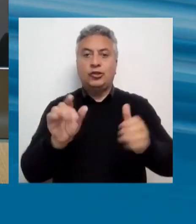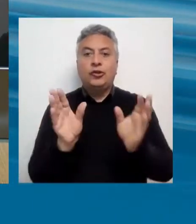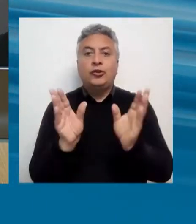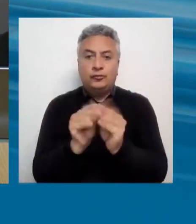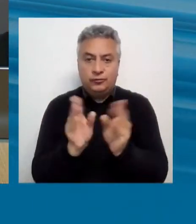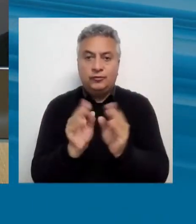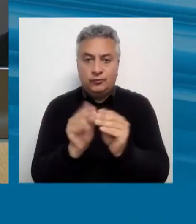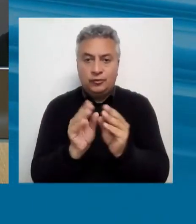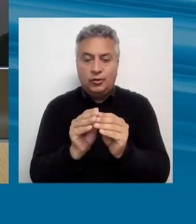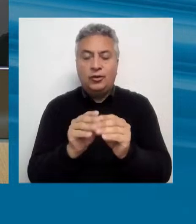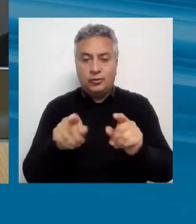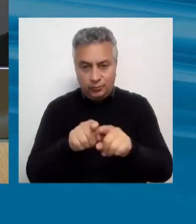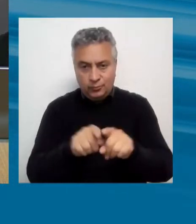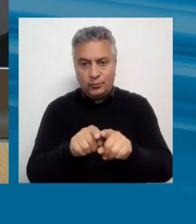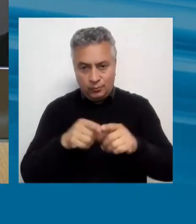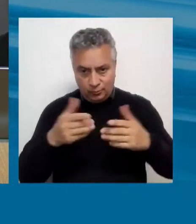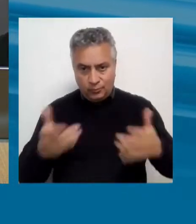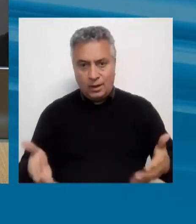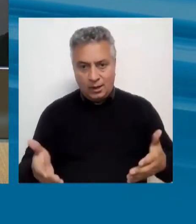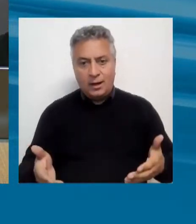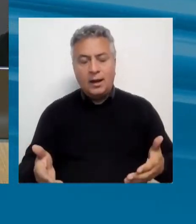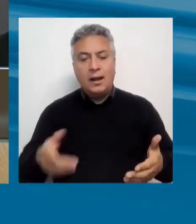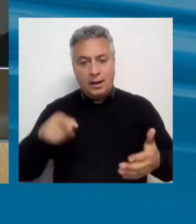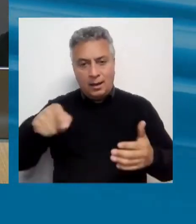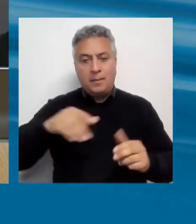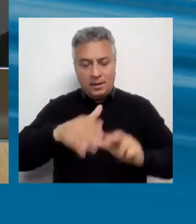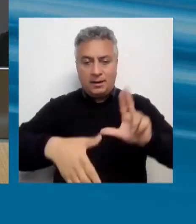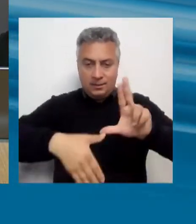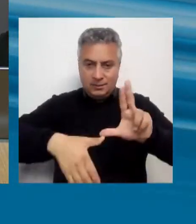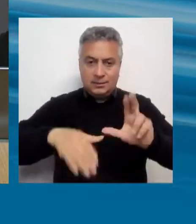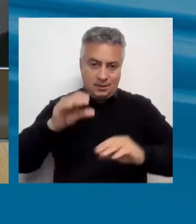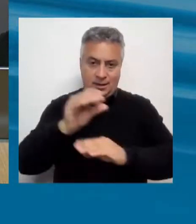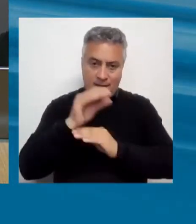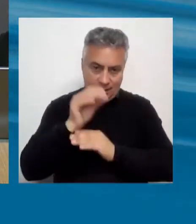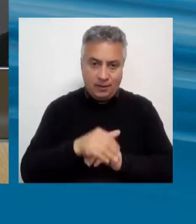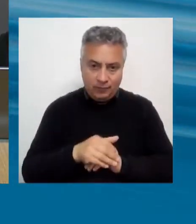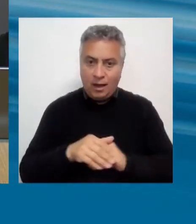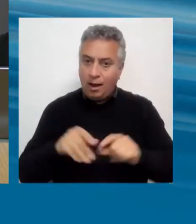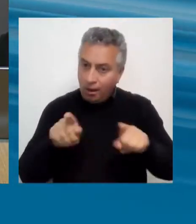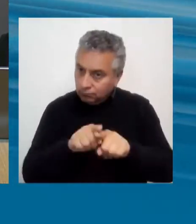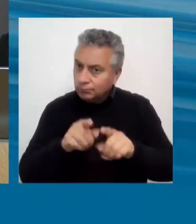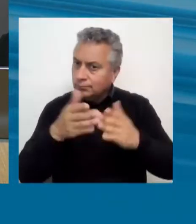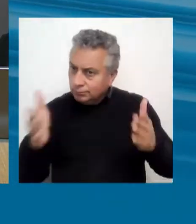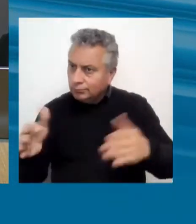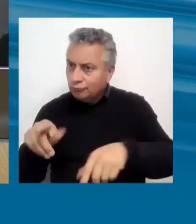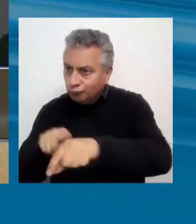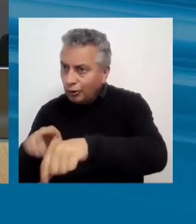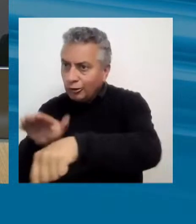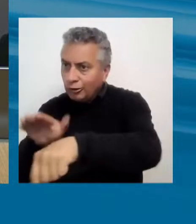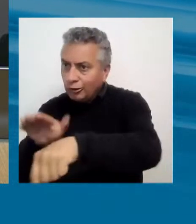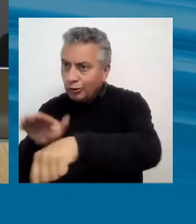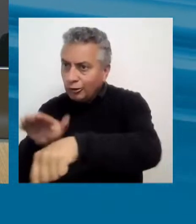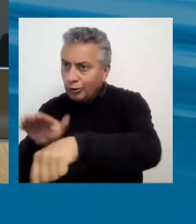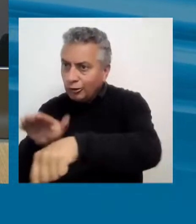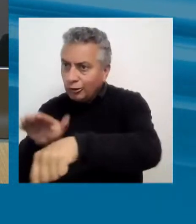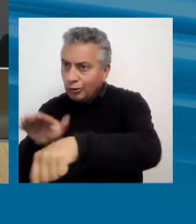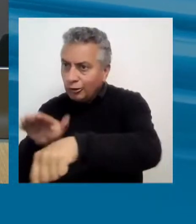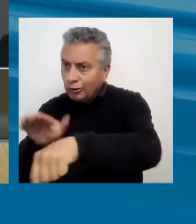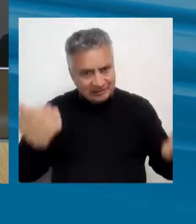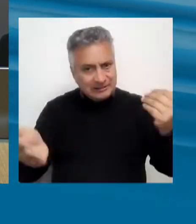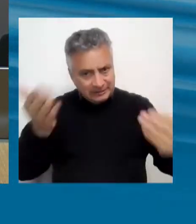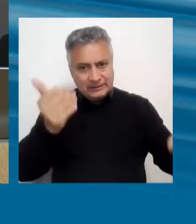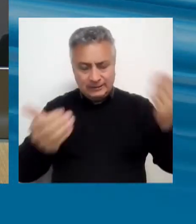signed up for that conference, Mr. Salazar is more than happy to make sure you make your way there to Barbados, and you are all